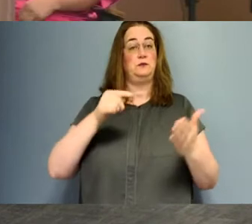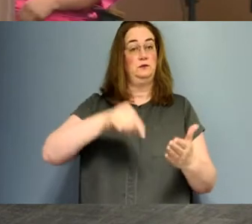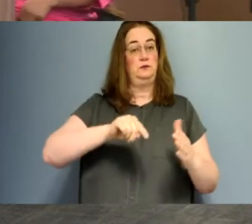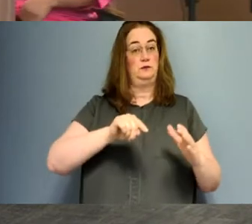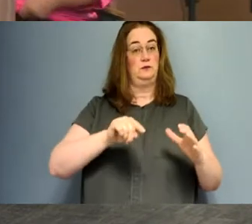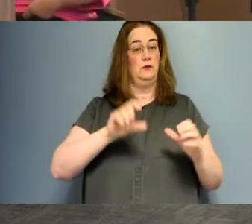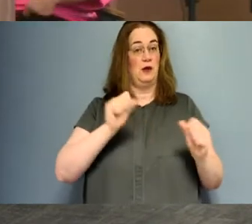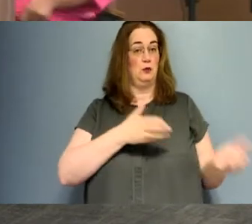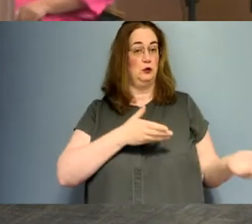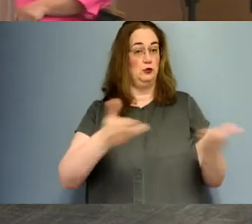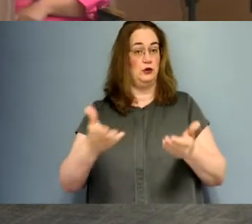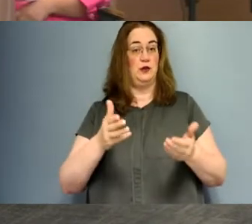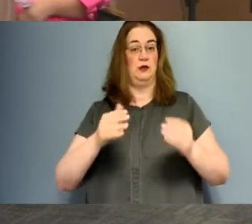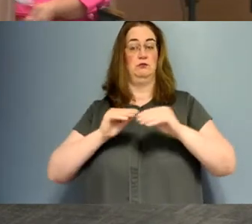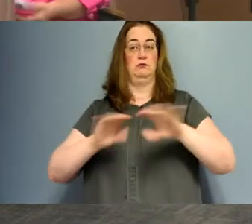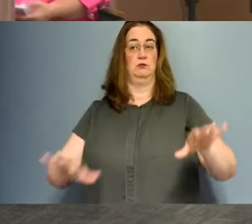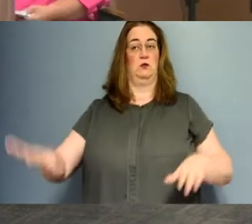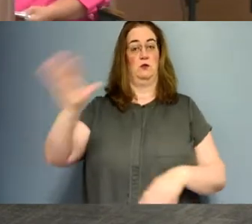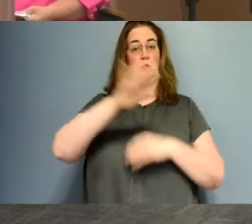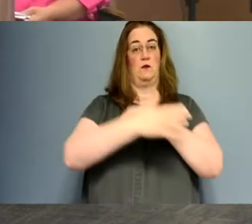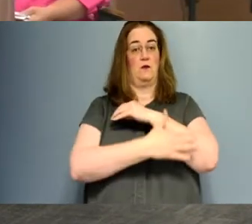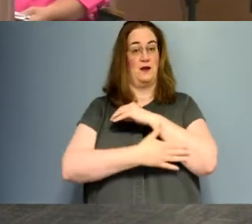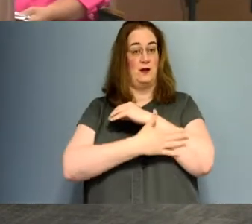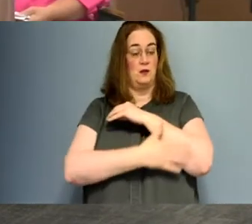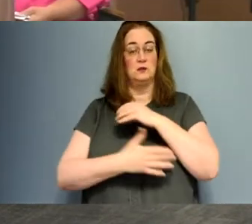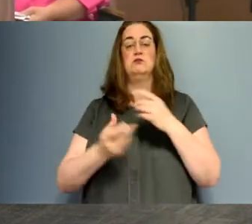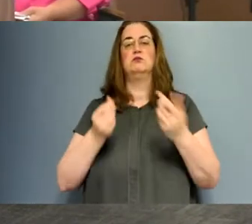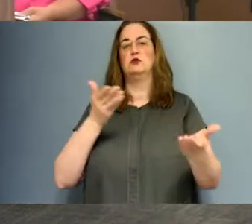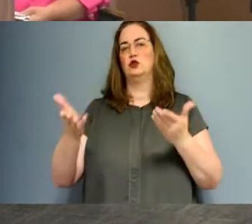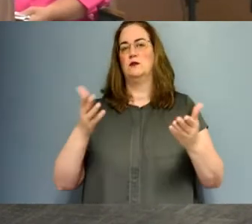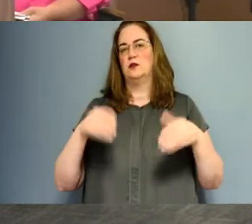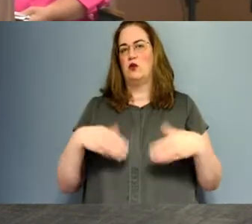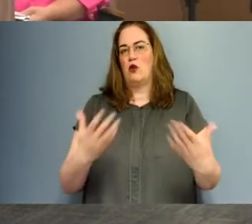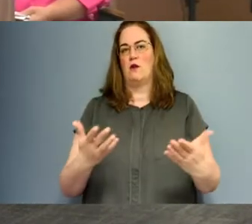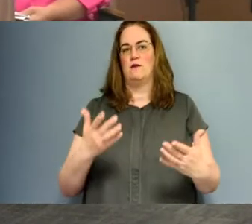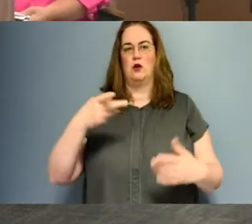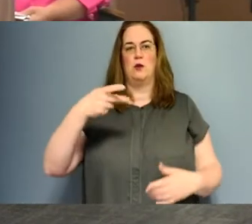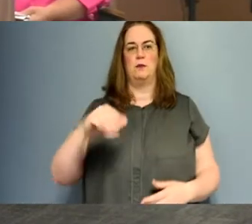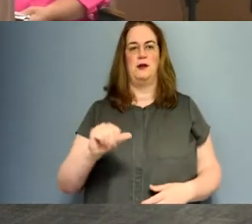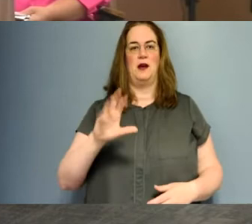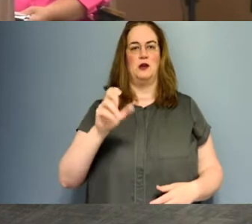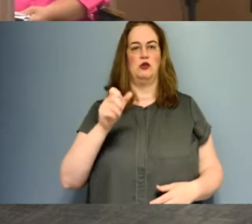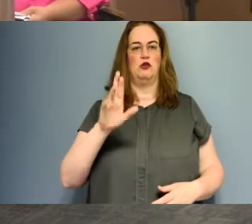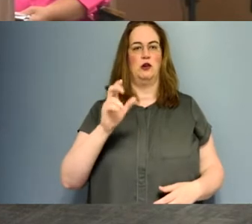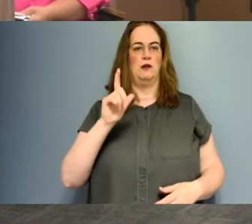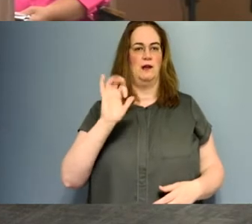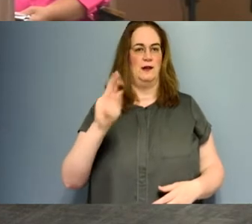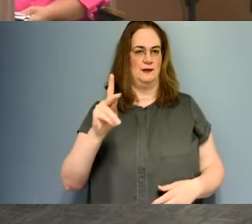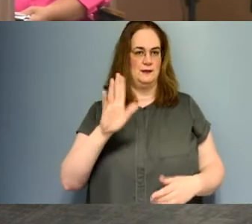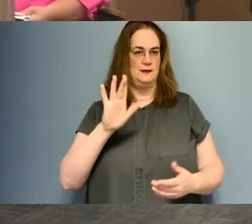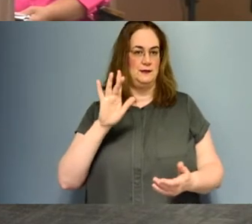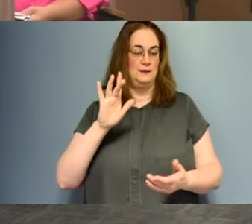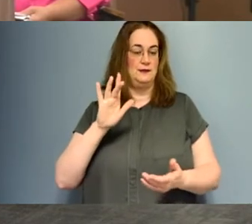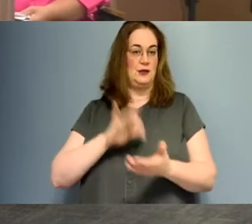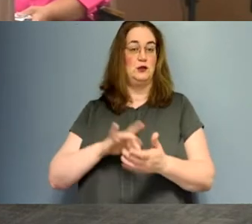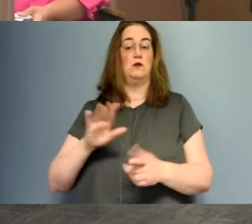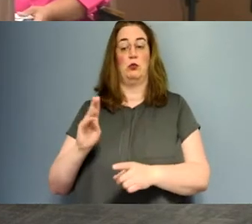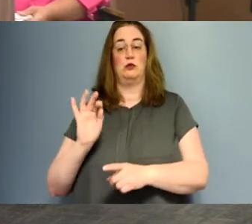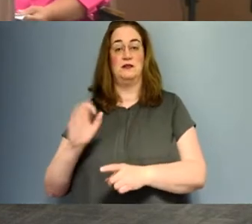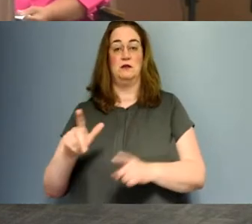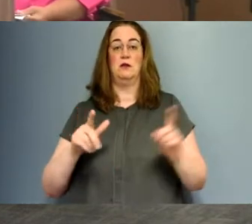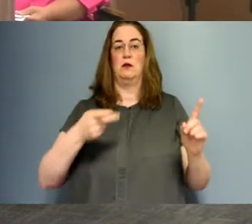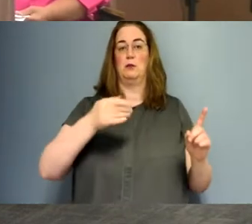able to bring across the county will be the services that are offered in our PA CareerLink centers in Bristol and in